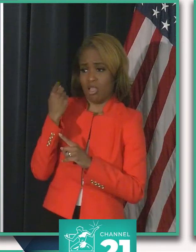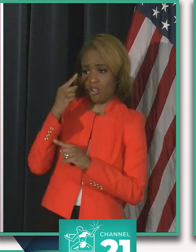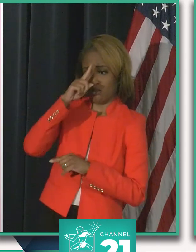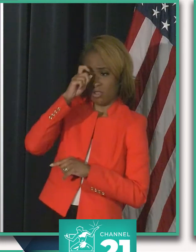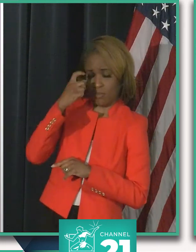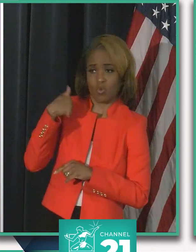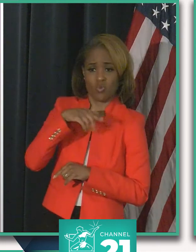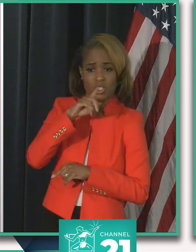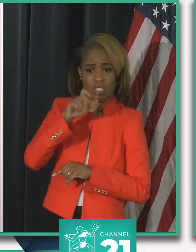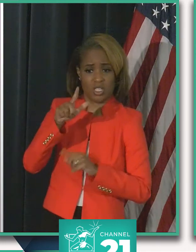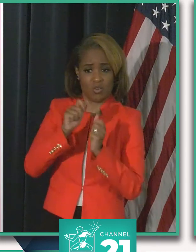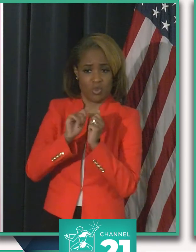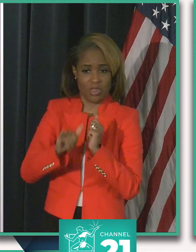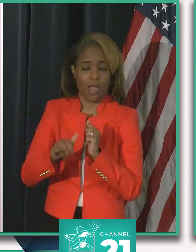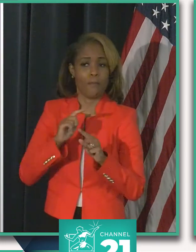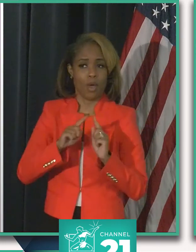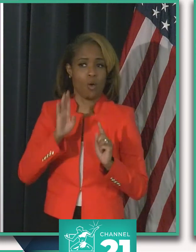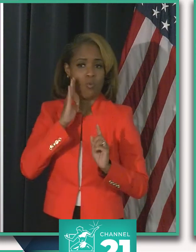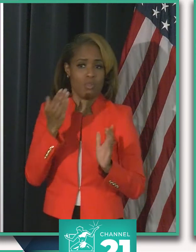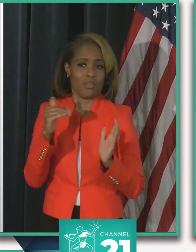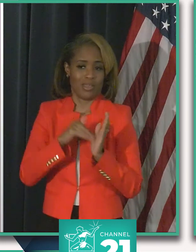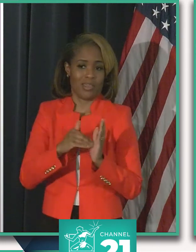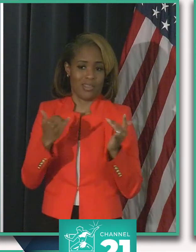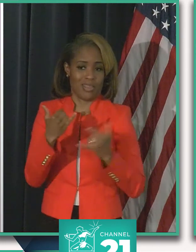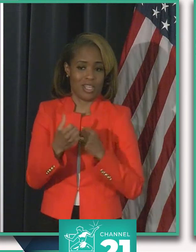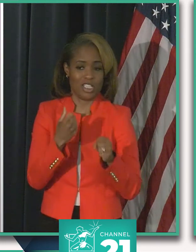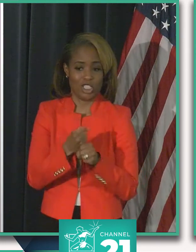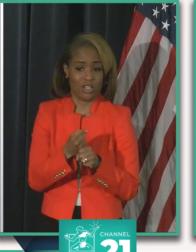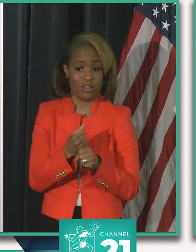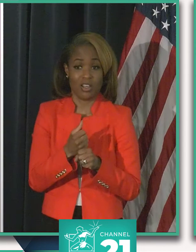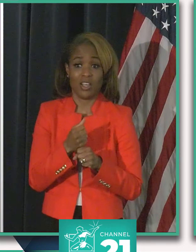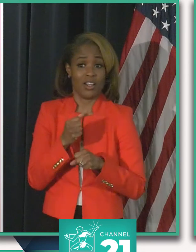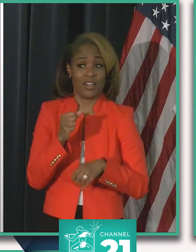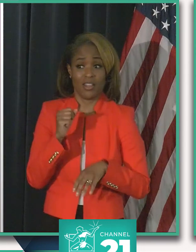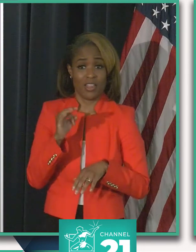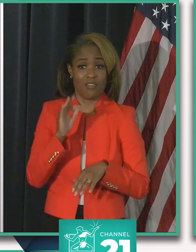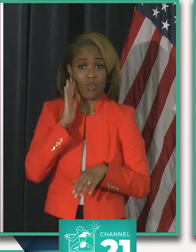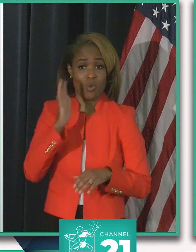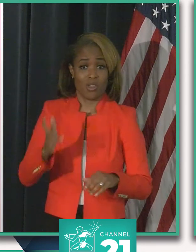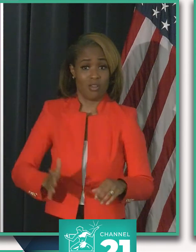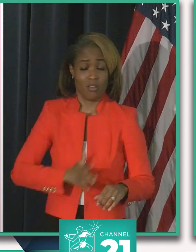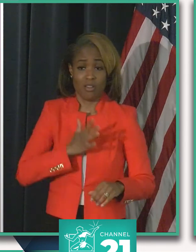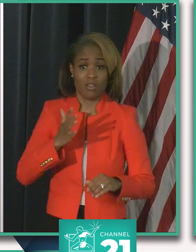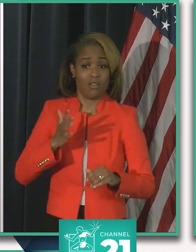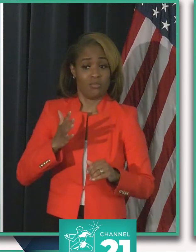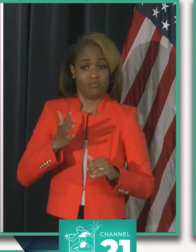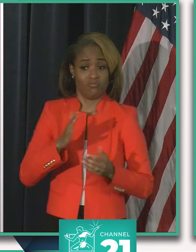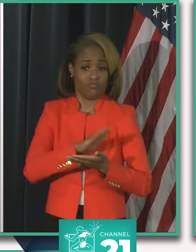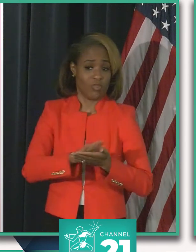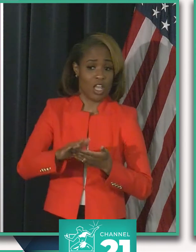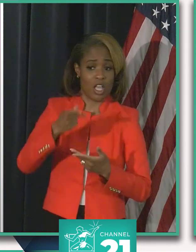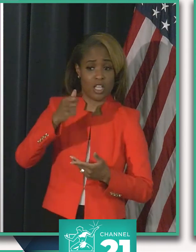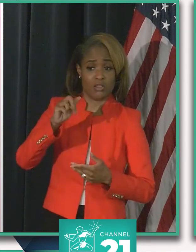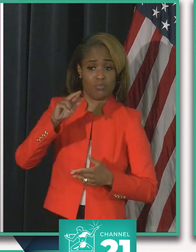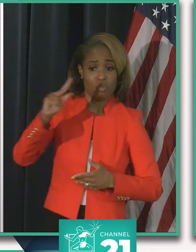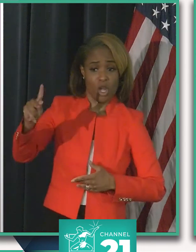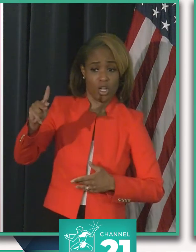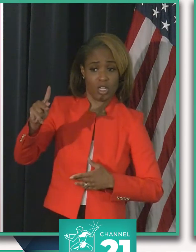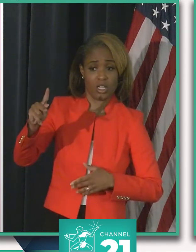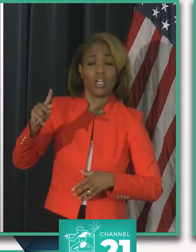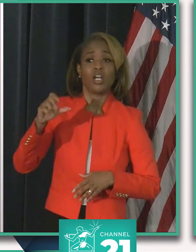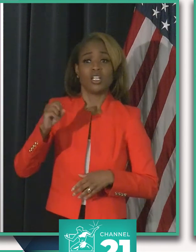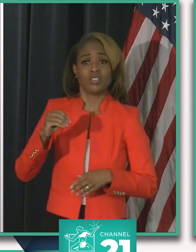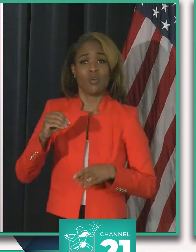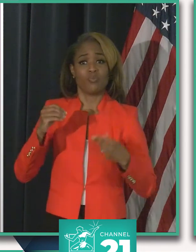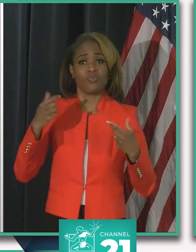back out again. And this is it. If you're going to build up first-class parks, you're going to do this. We're running about a half